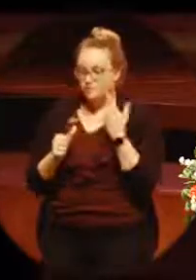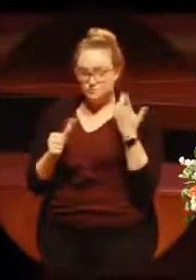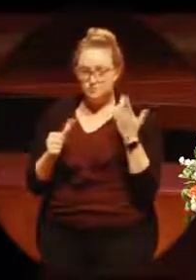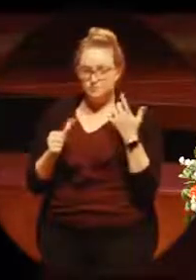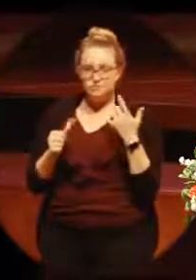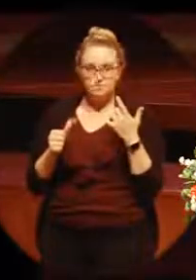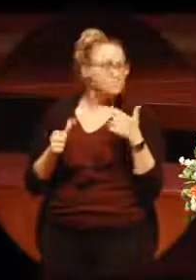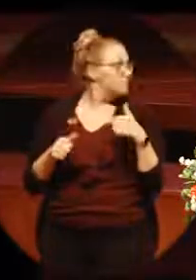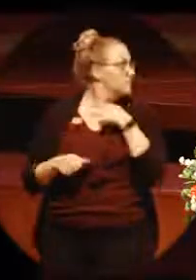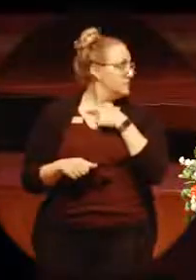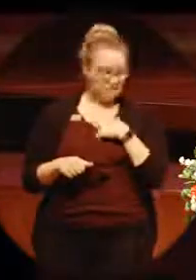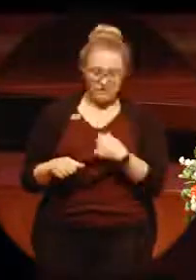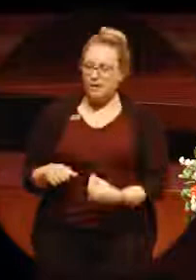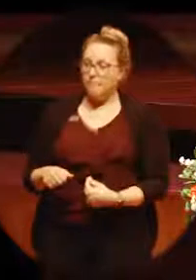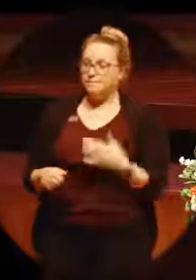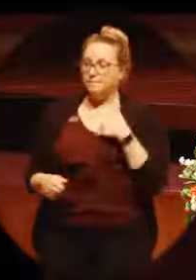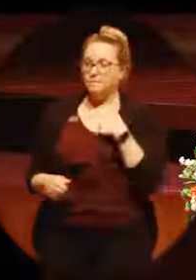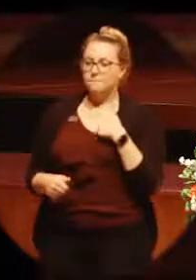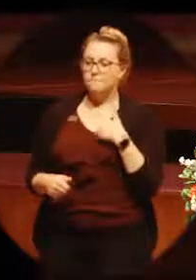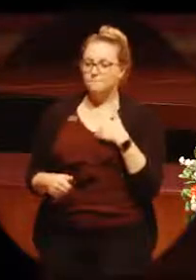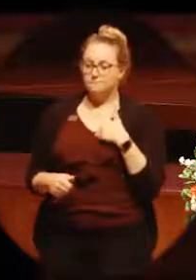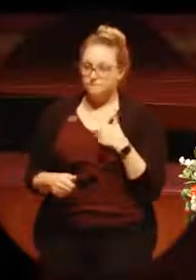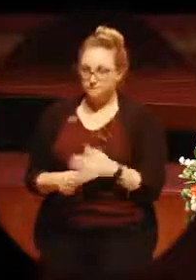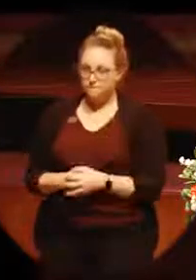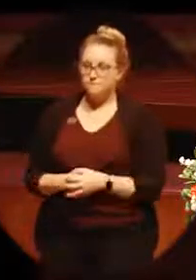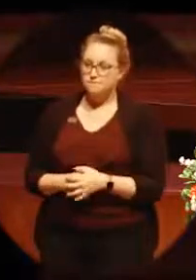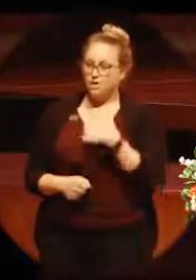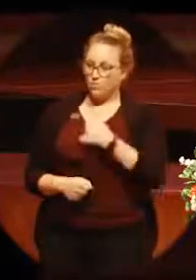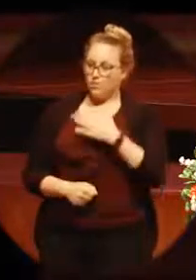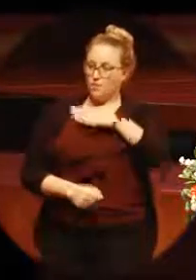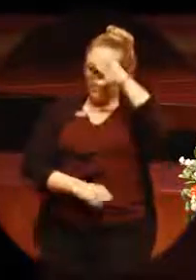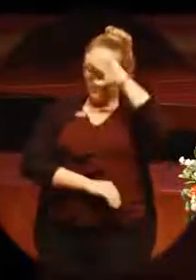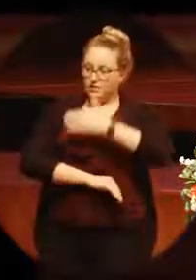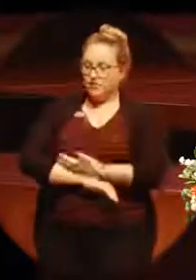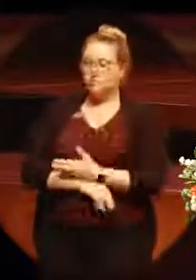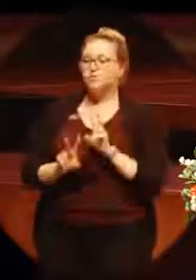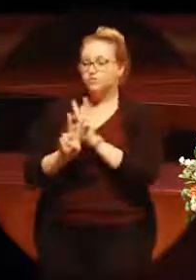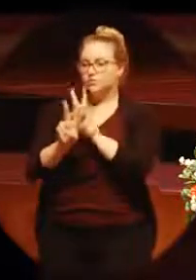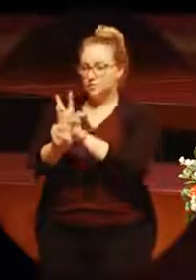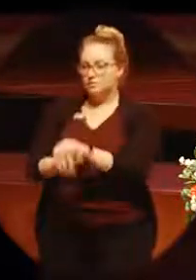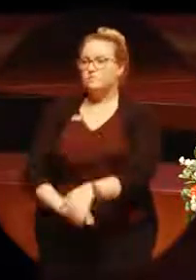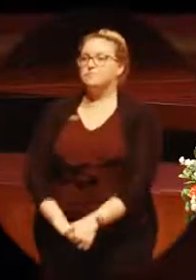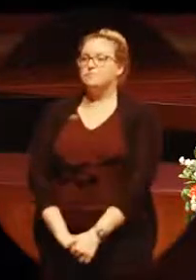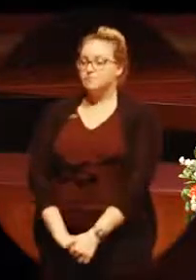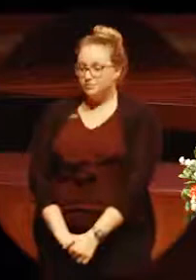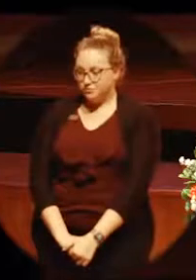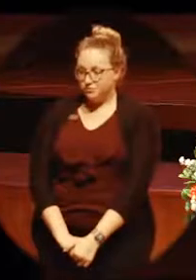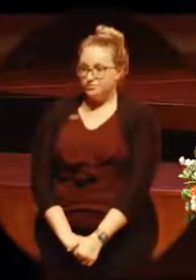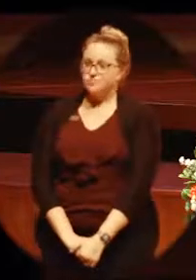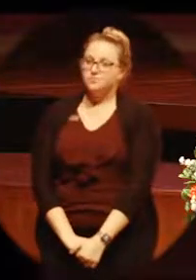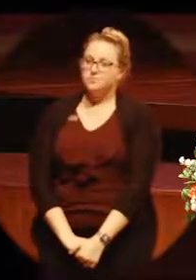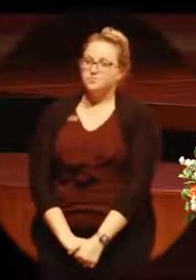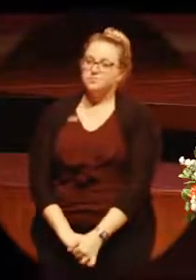First of all, this tie that I'm wearing, this is the tie that I wore at my son's funeral.